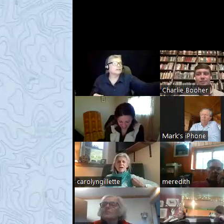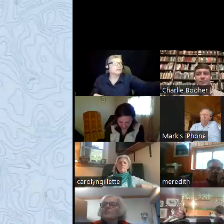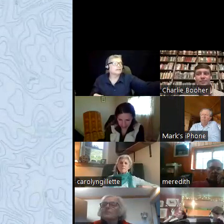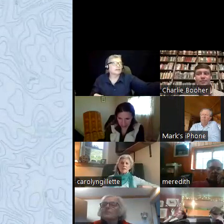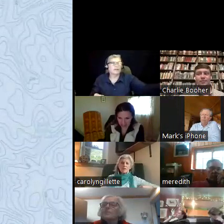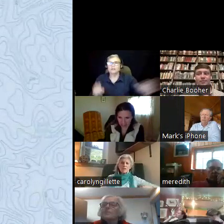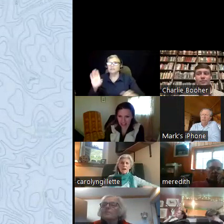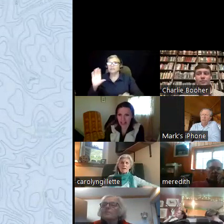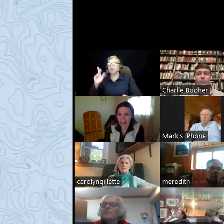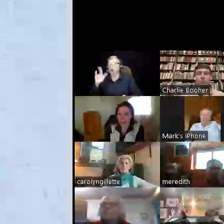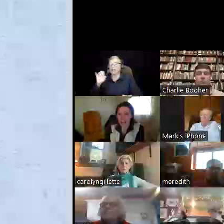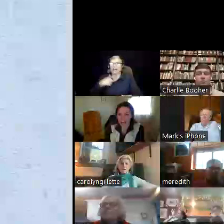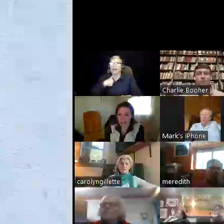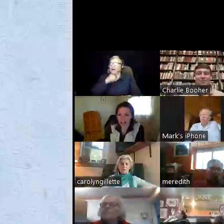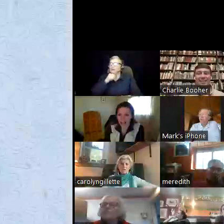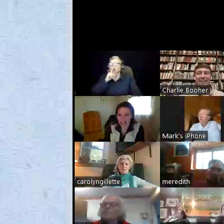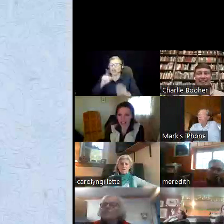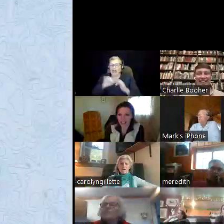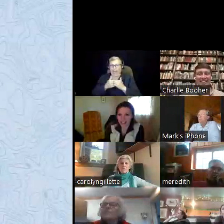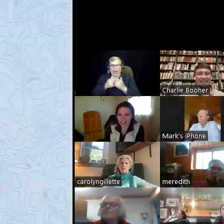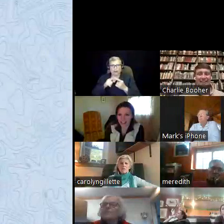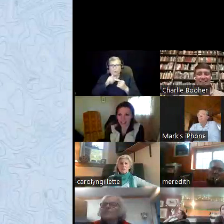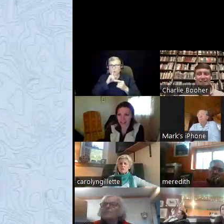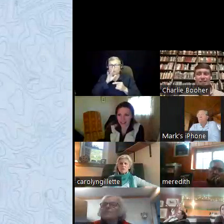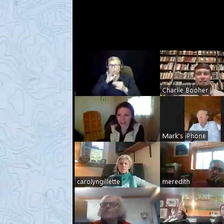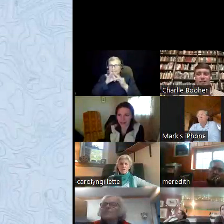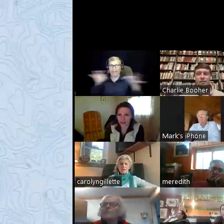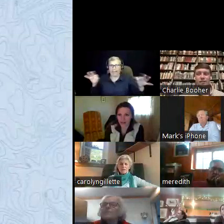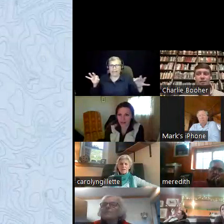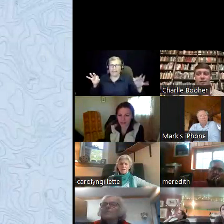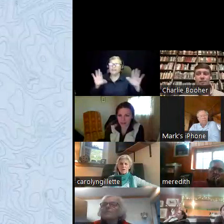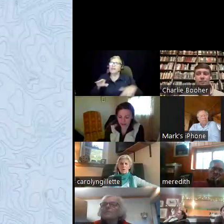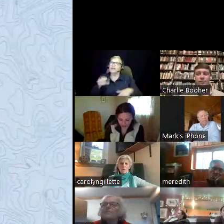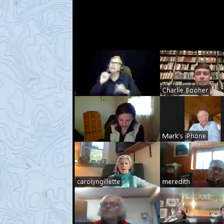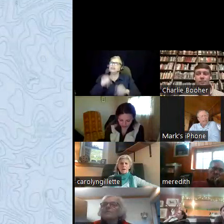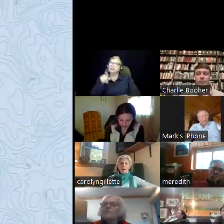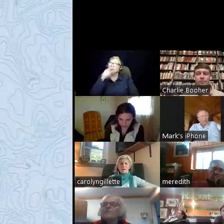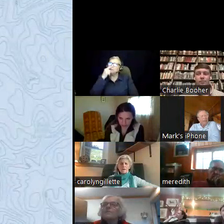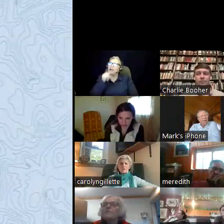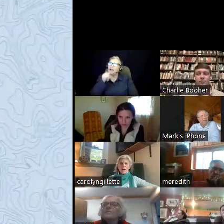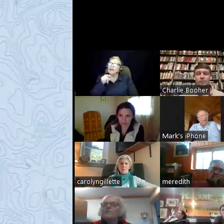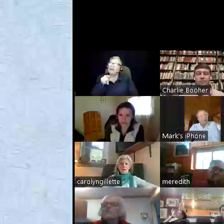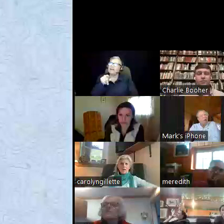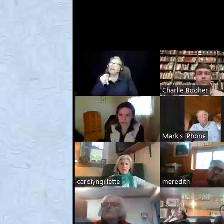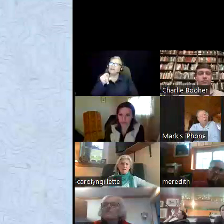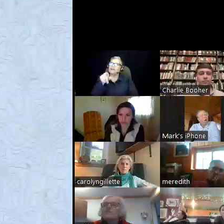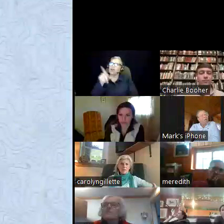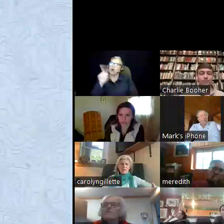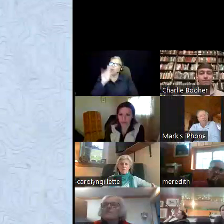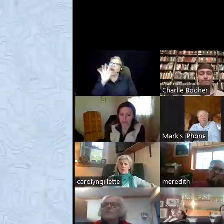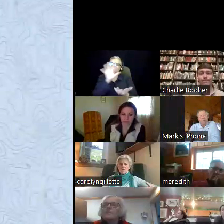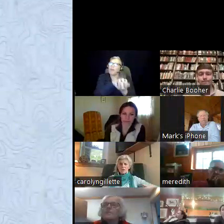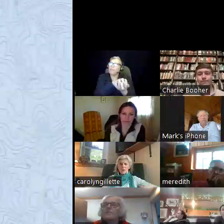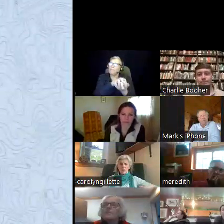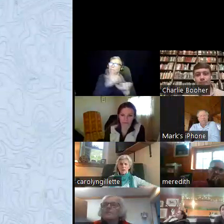Charlie, I'm not even sure how to formulate this question, but I wonder if you could just reflect on where trapping has been